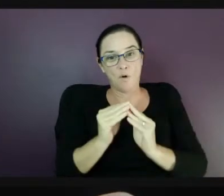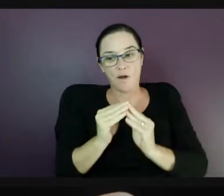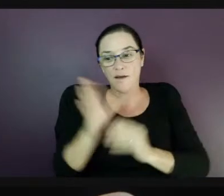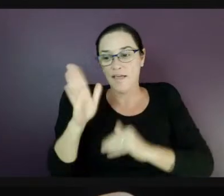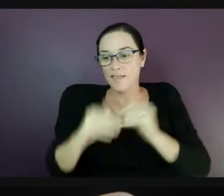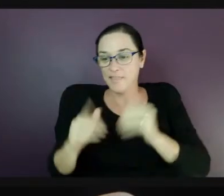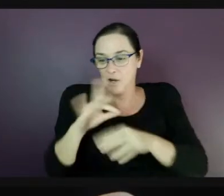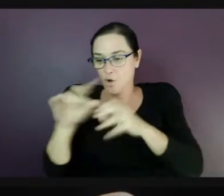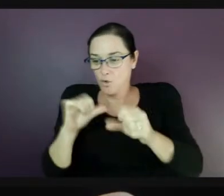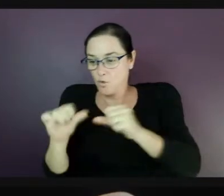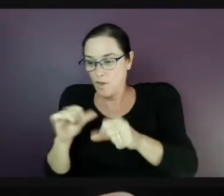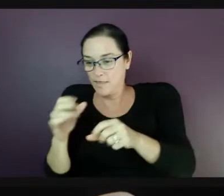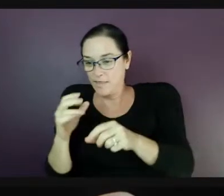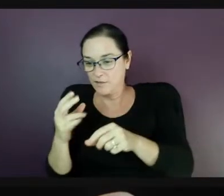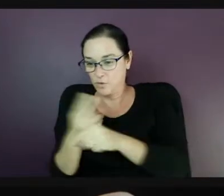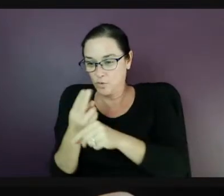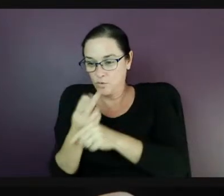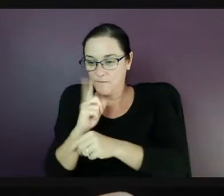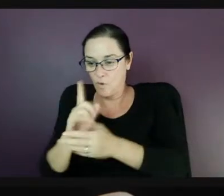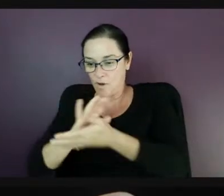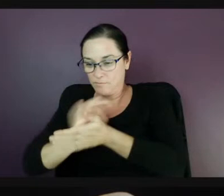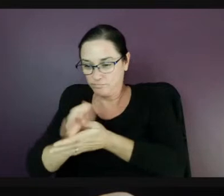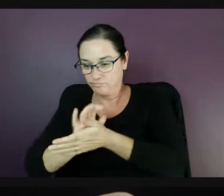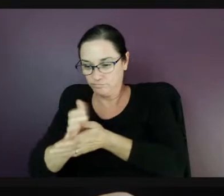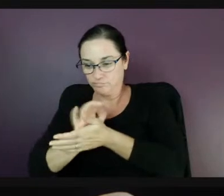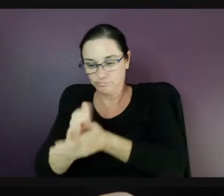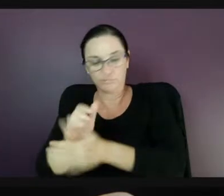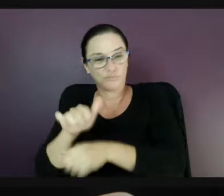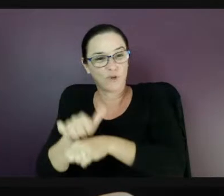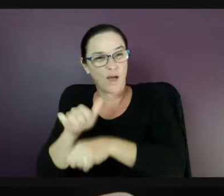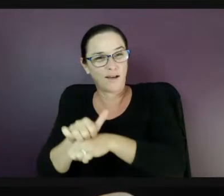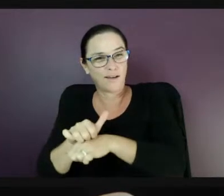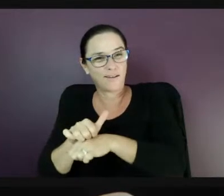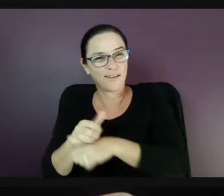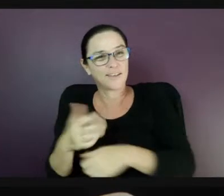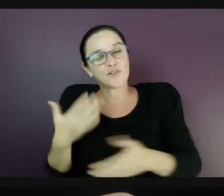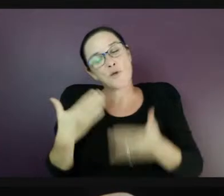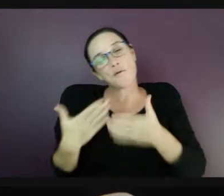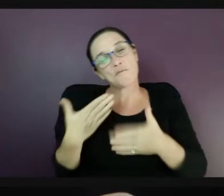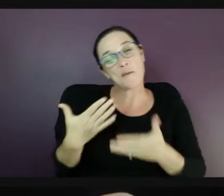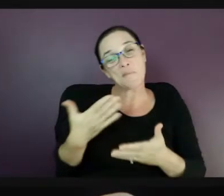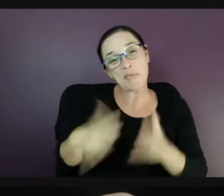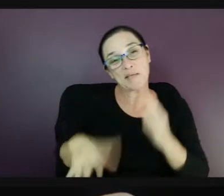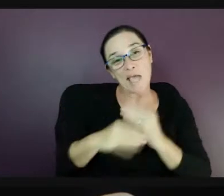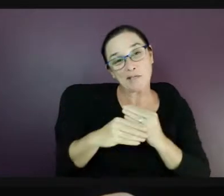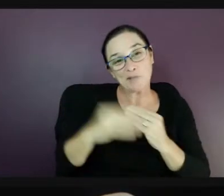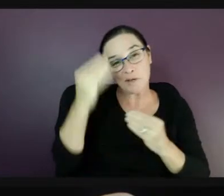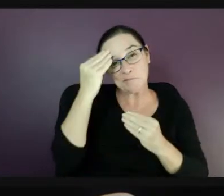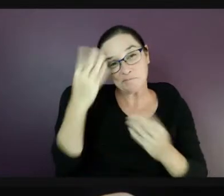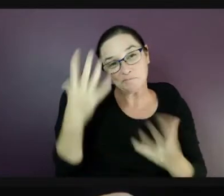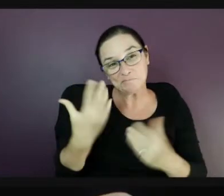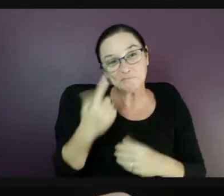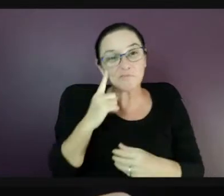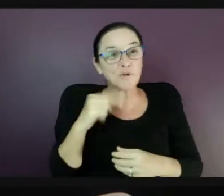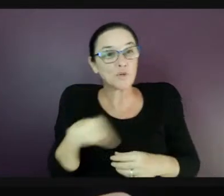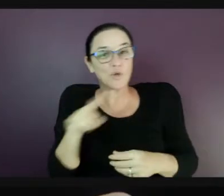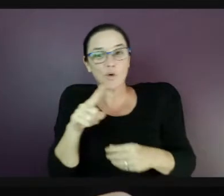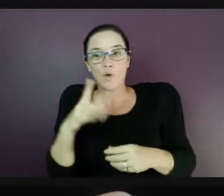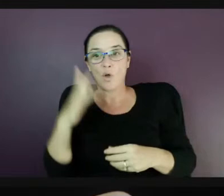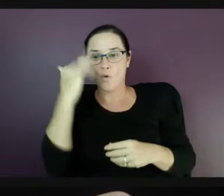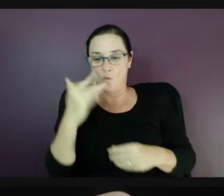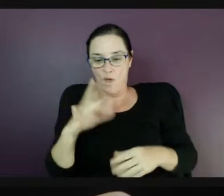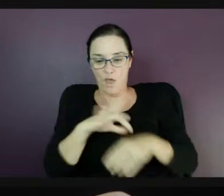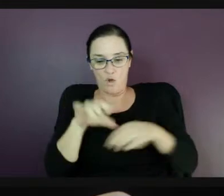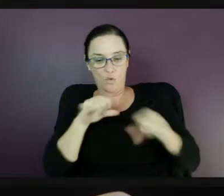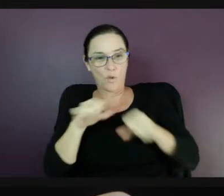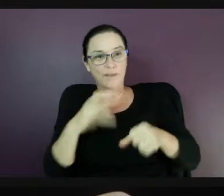heating or breaking the surrounding rocks. So hopefully that's a little bit extra insight for you guys about why earthquakes feel differently, why